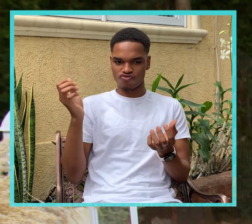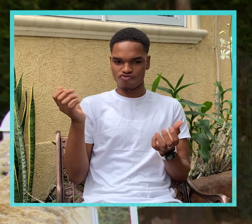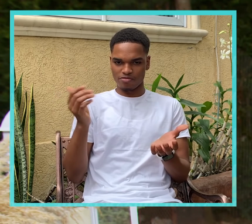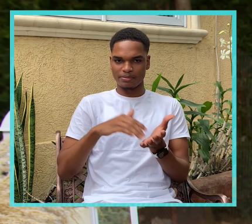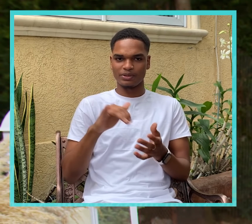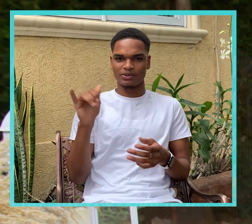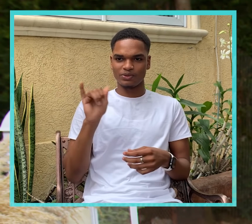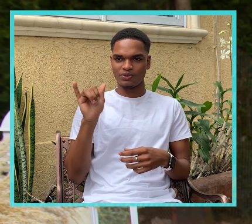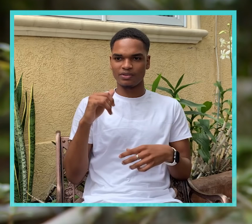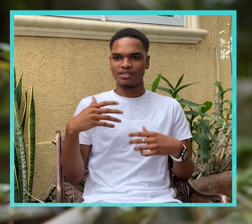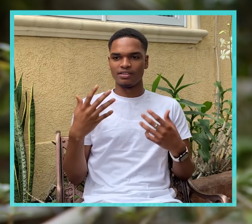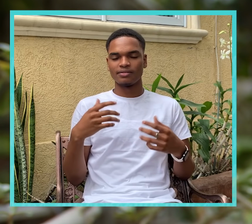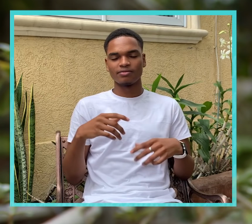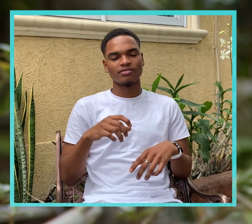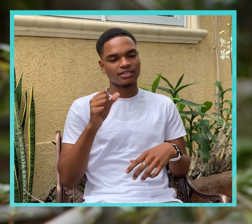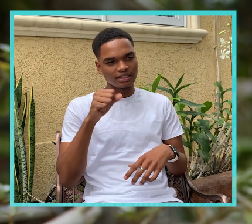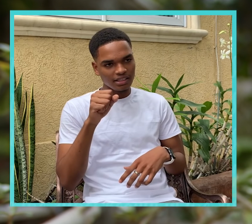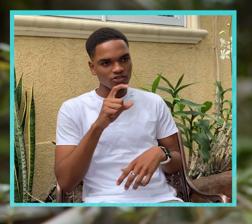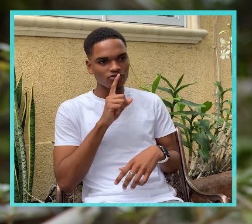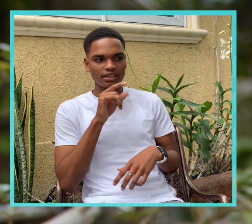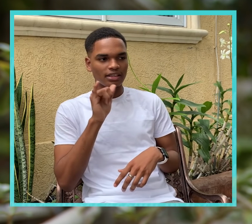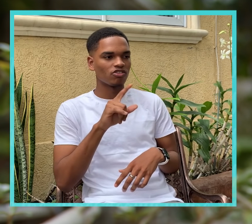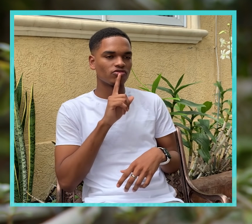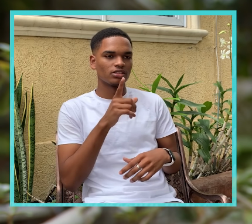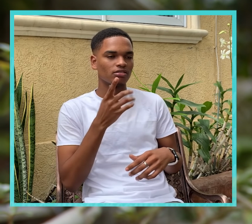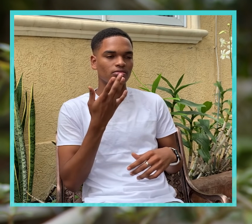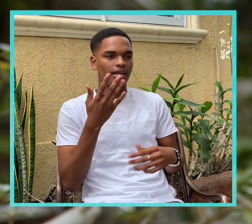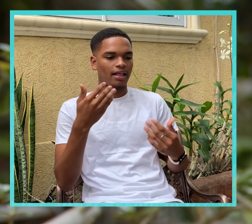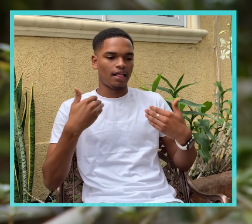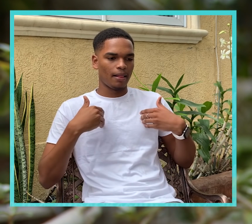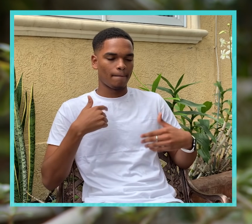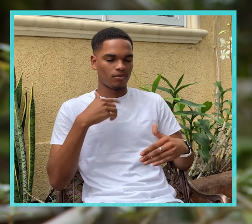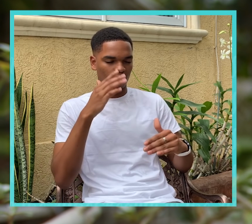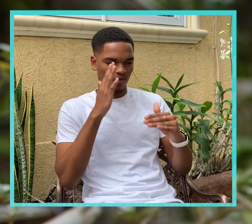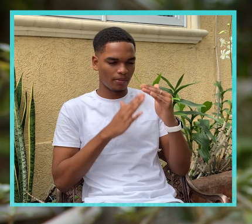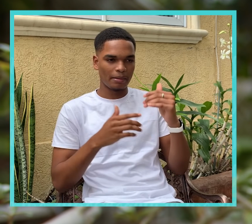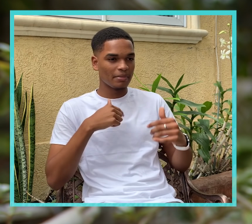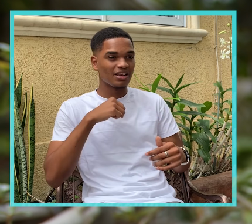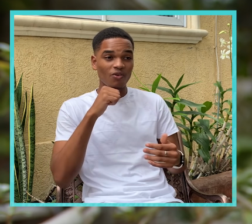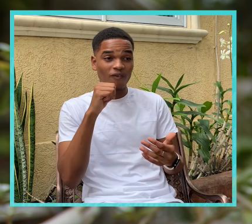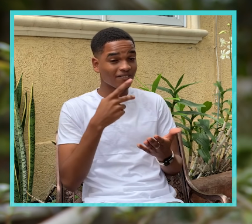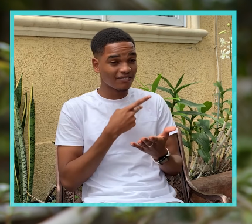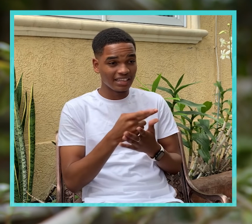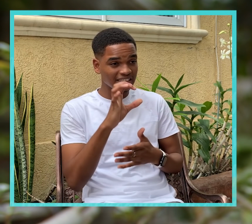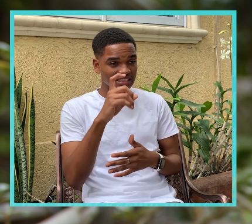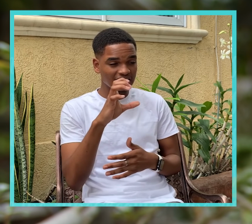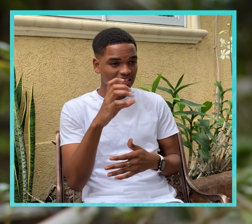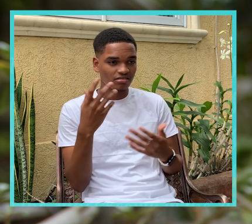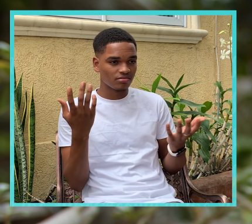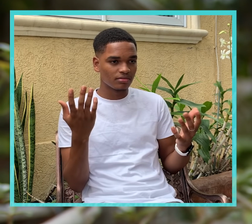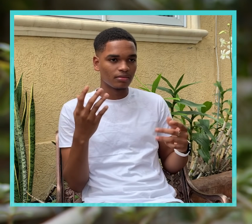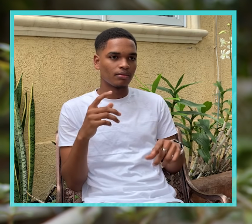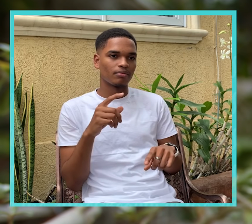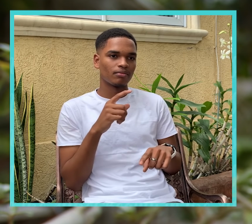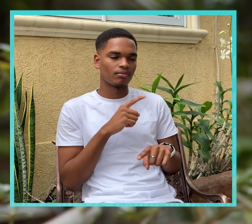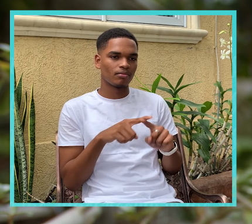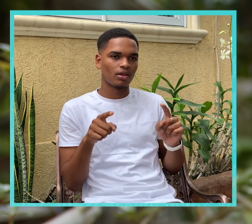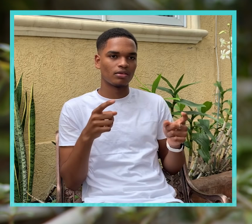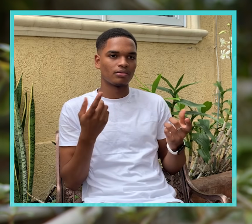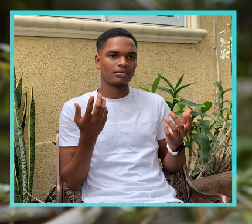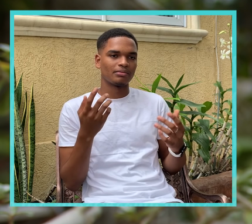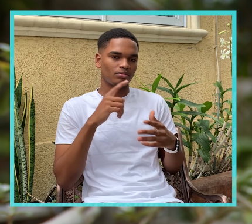definitely. That was, that was a humbling moment because I, I didn't fail my CXCs. I wasn't ladylike enough,